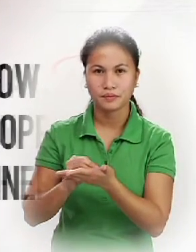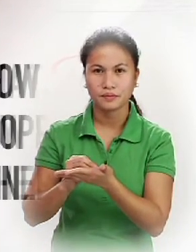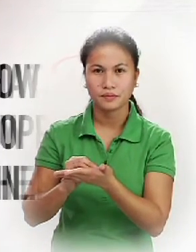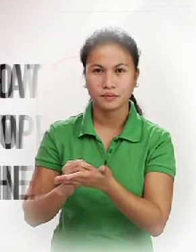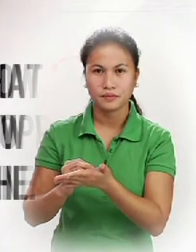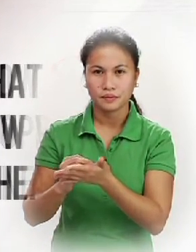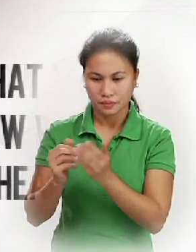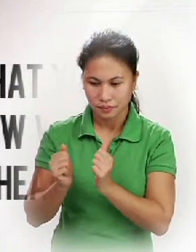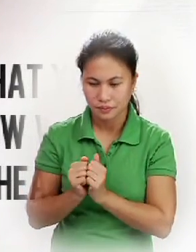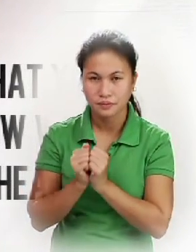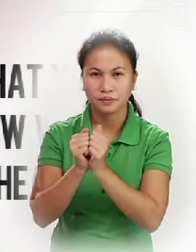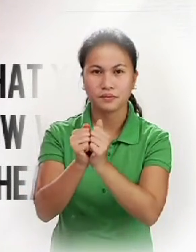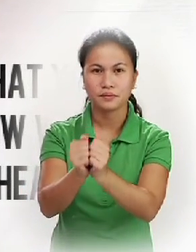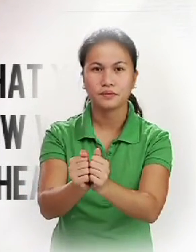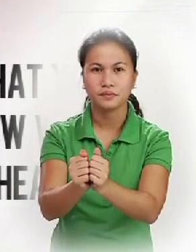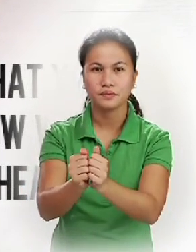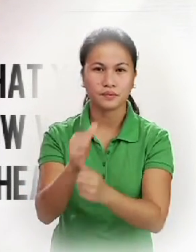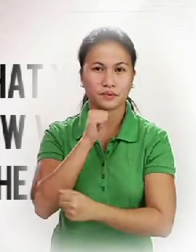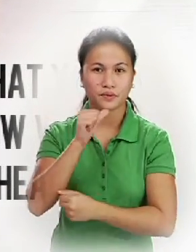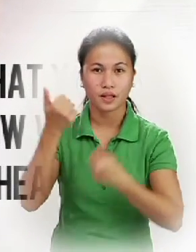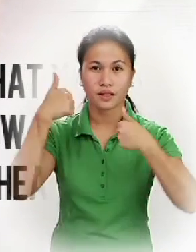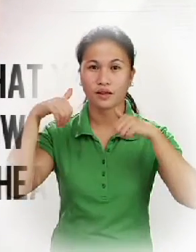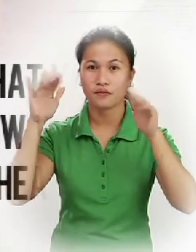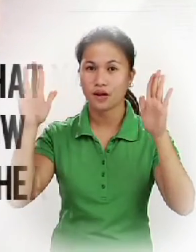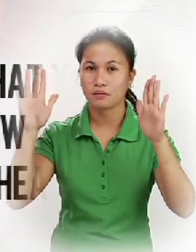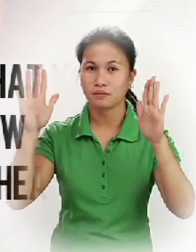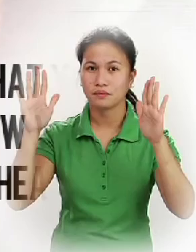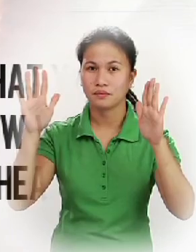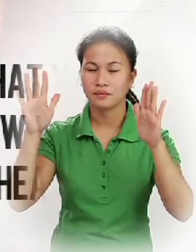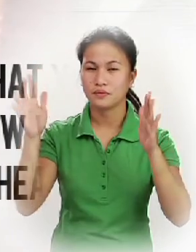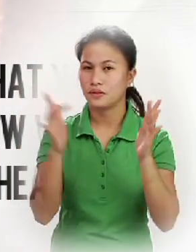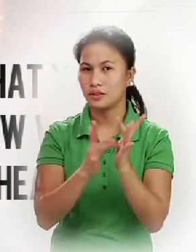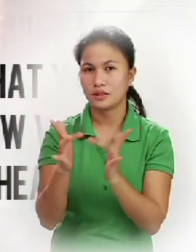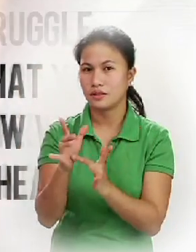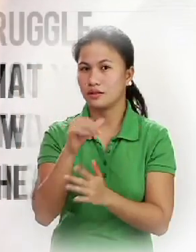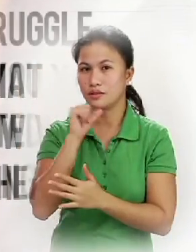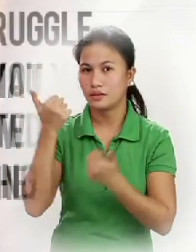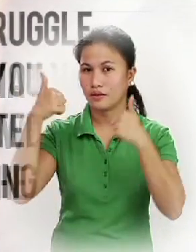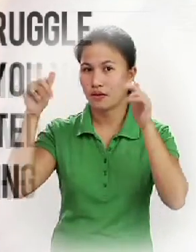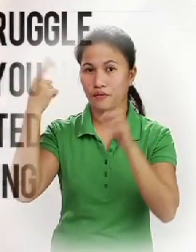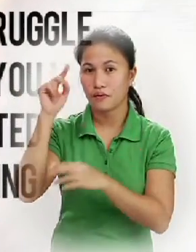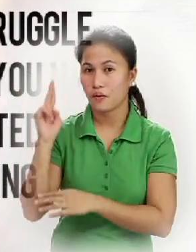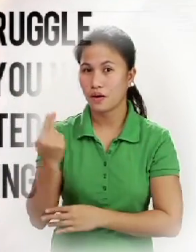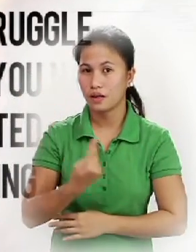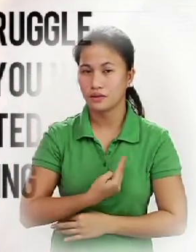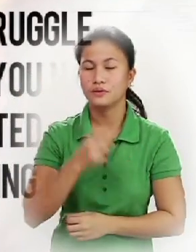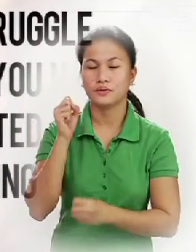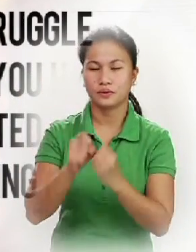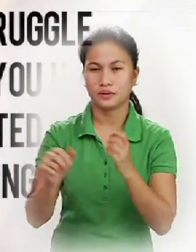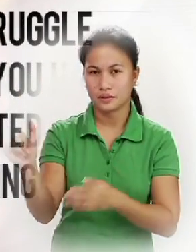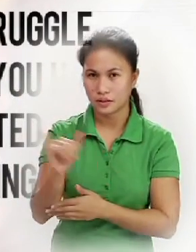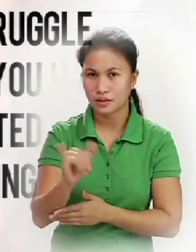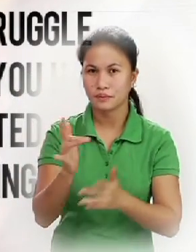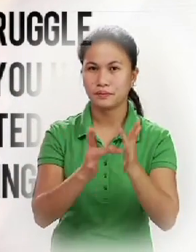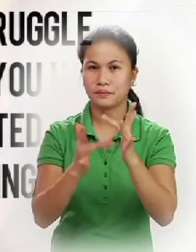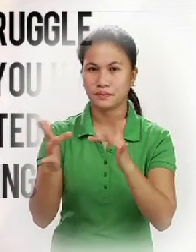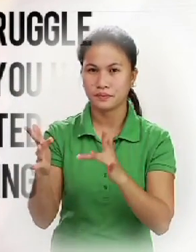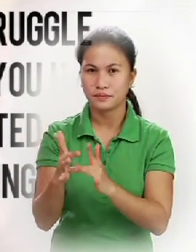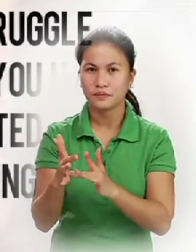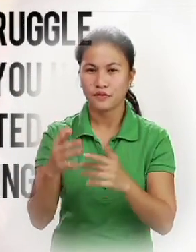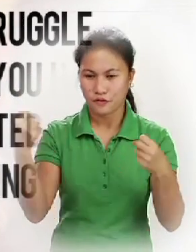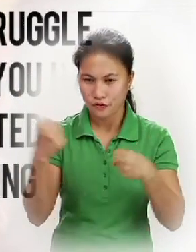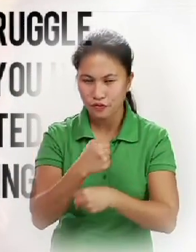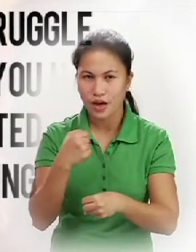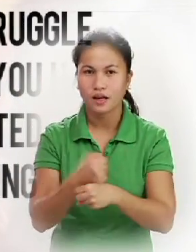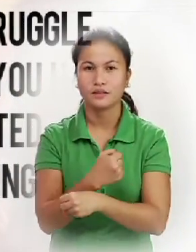Him, do not give up. He did not give up for us. So like Him, fight the good